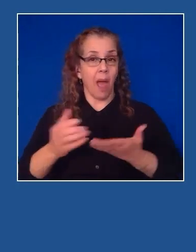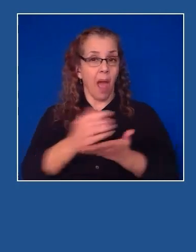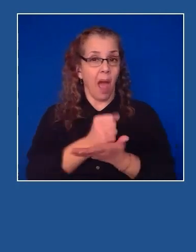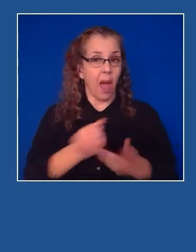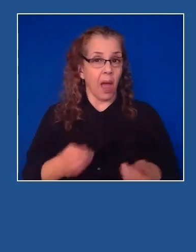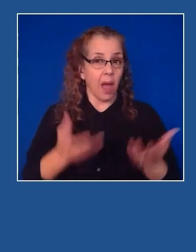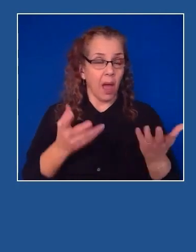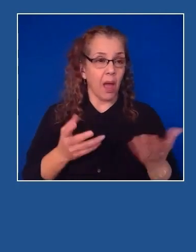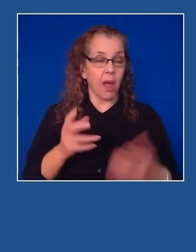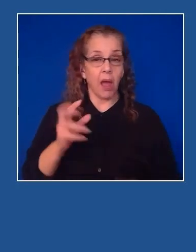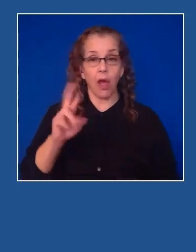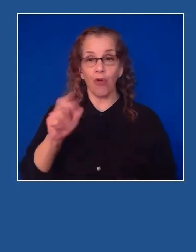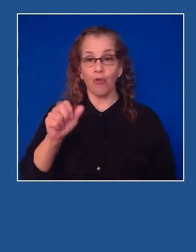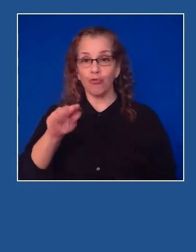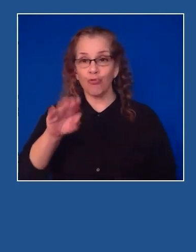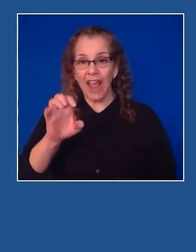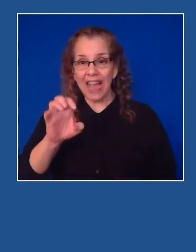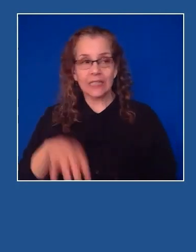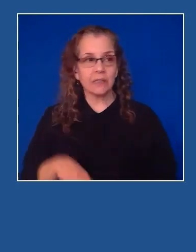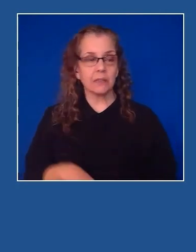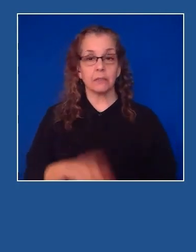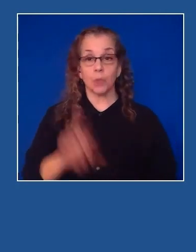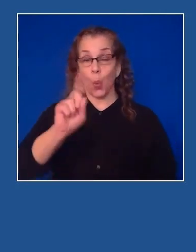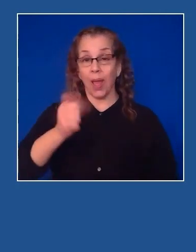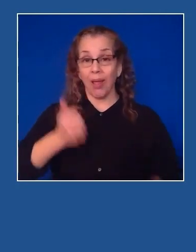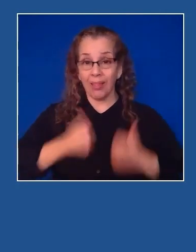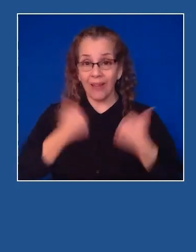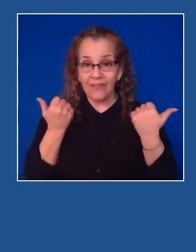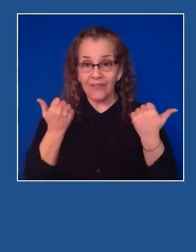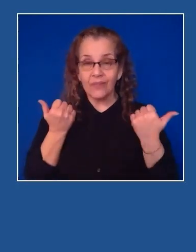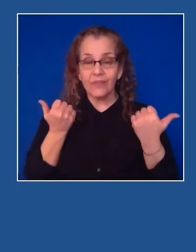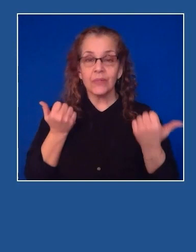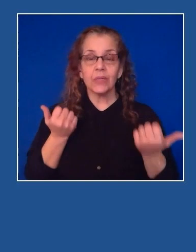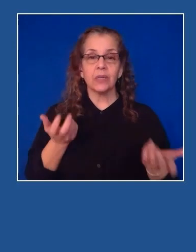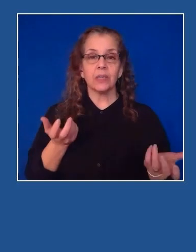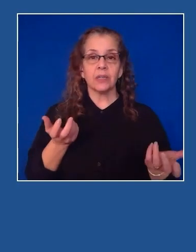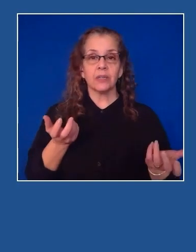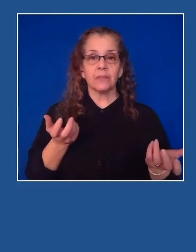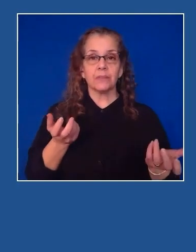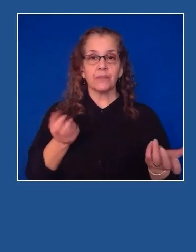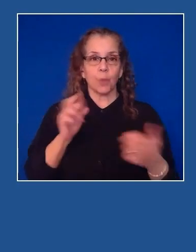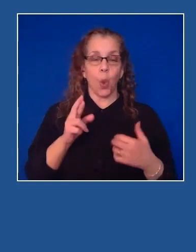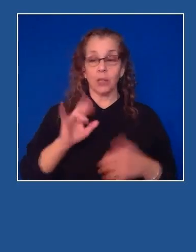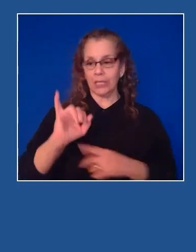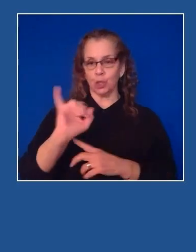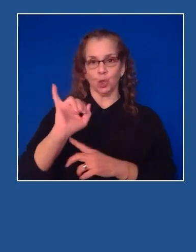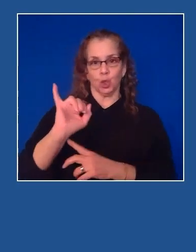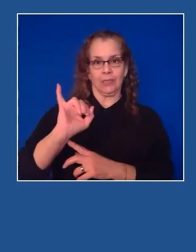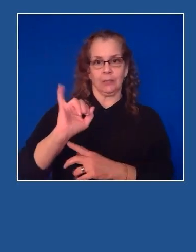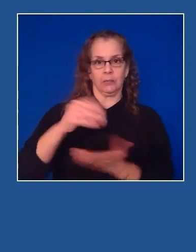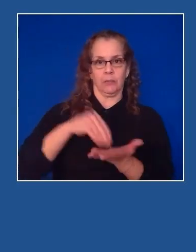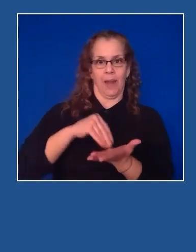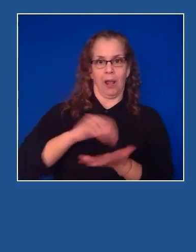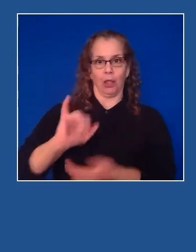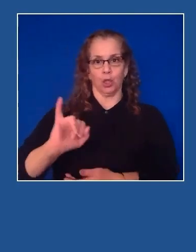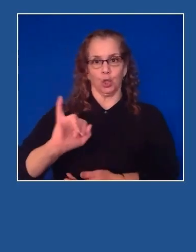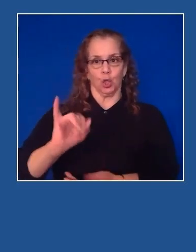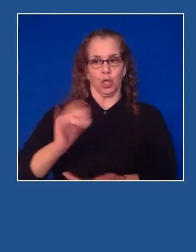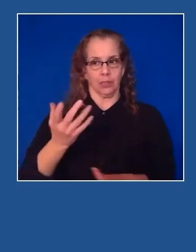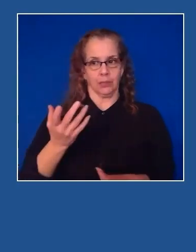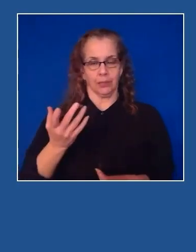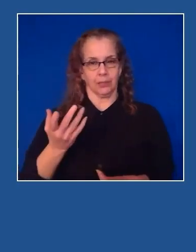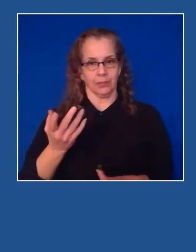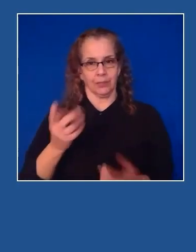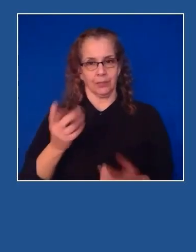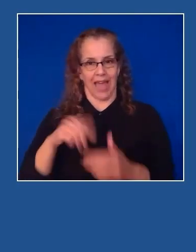race, by geographical location, or simply by insurance status. And these have real